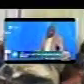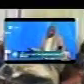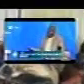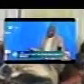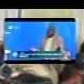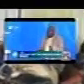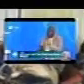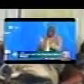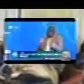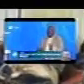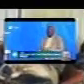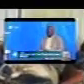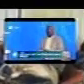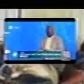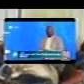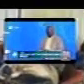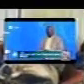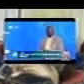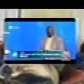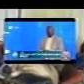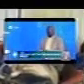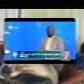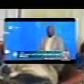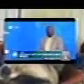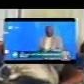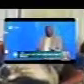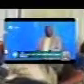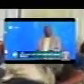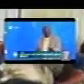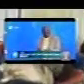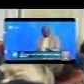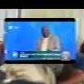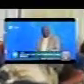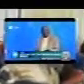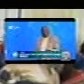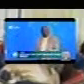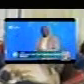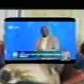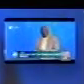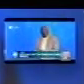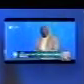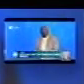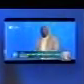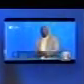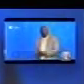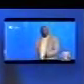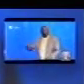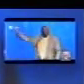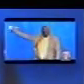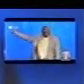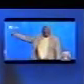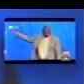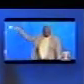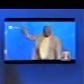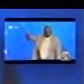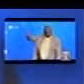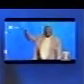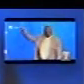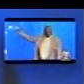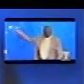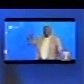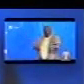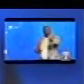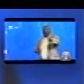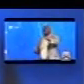Jesus, this Christ that I preach unto you, cannot do any is other he, name the name. Savior, and yet Adam you